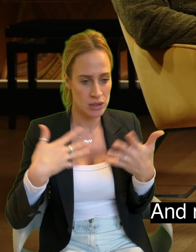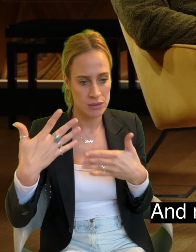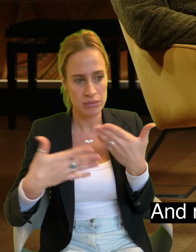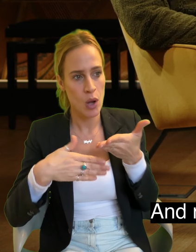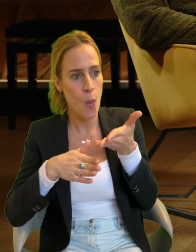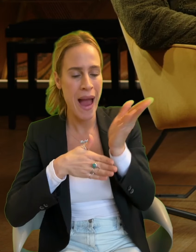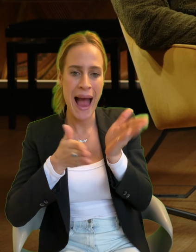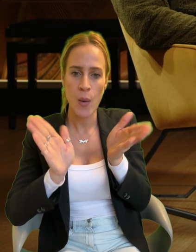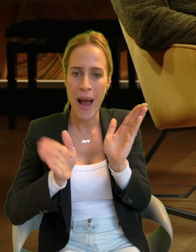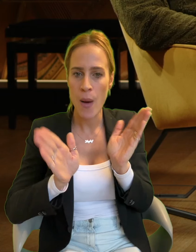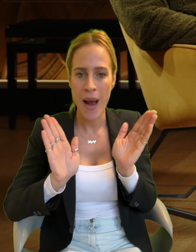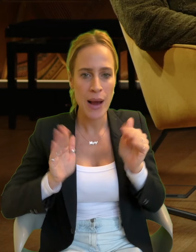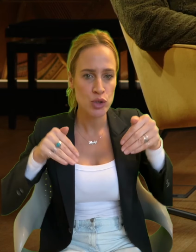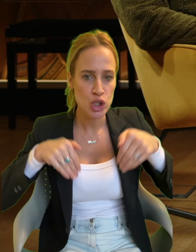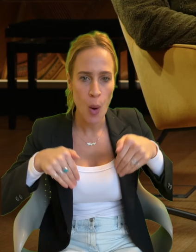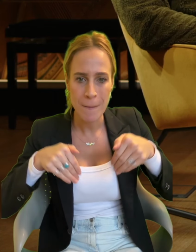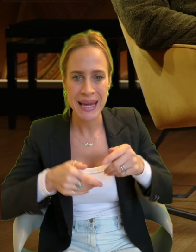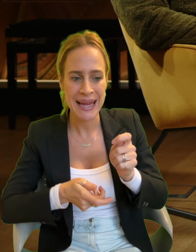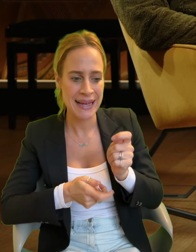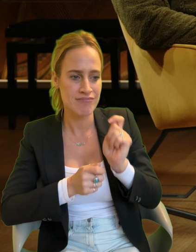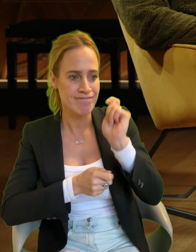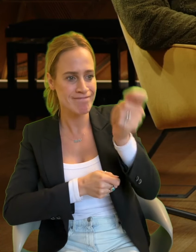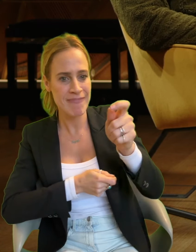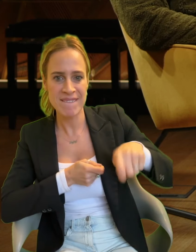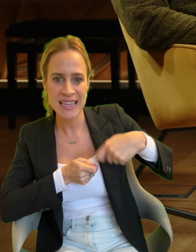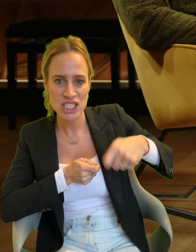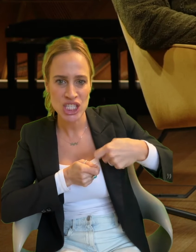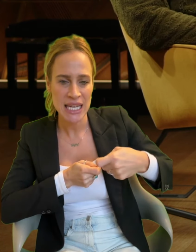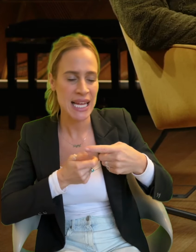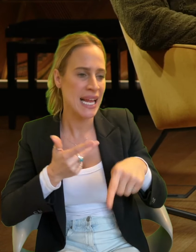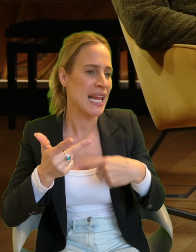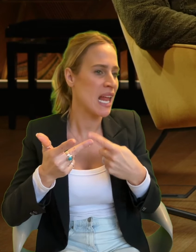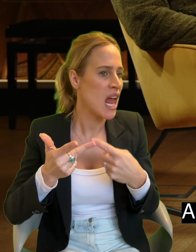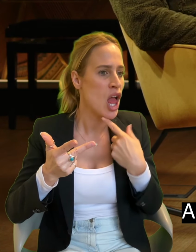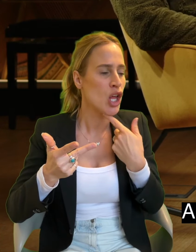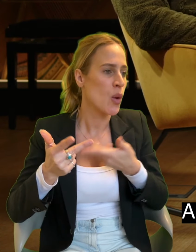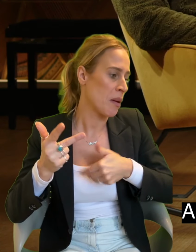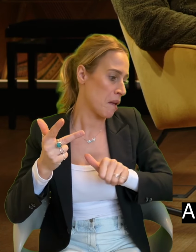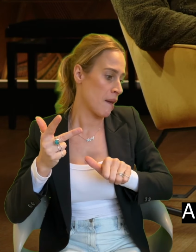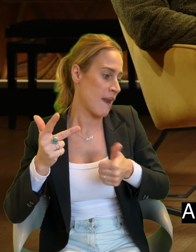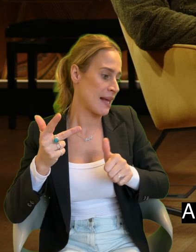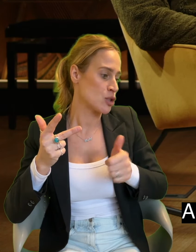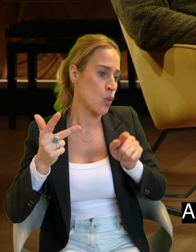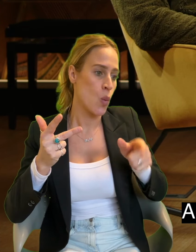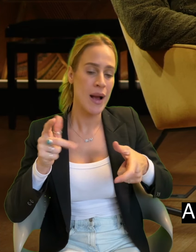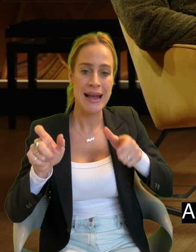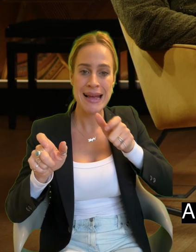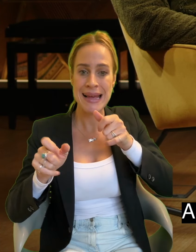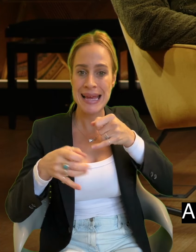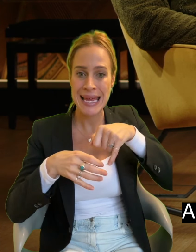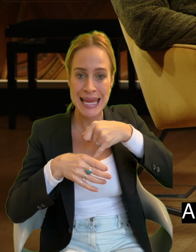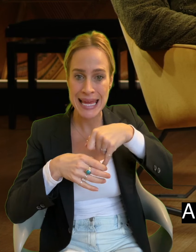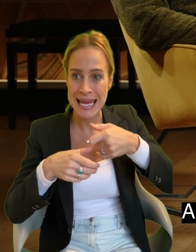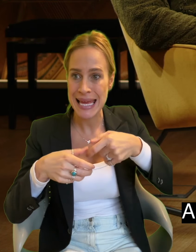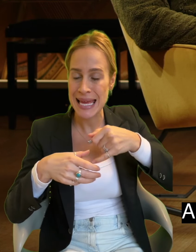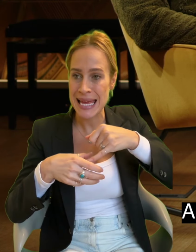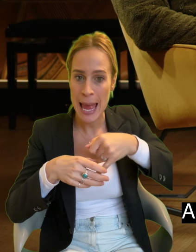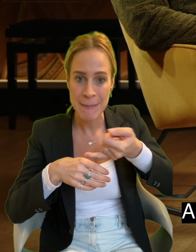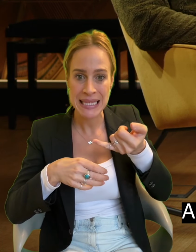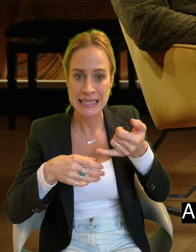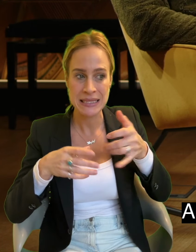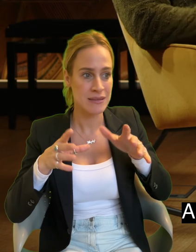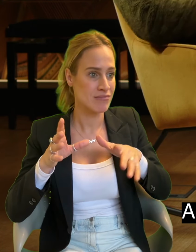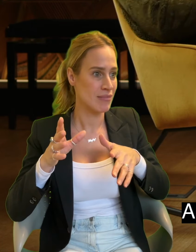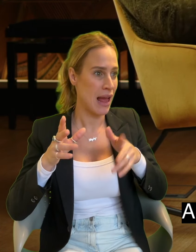doing different things, shopping, fishing, going next doors to the chemist. And it's just been amazing to see